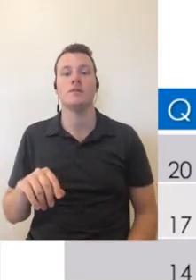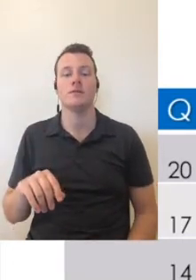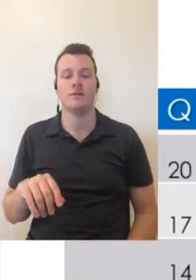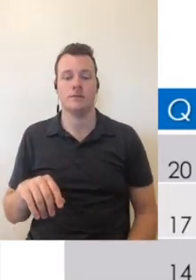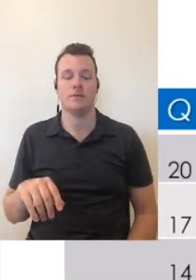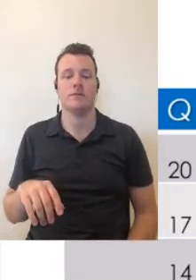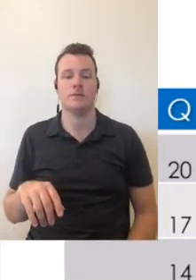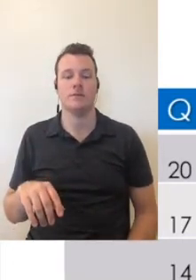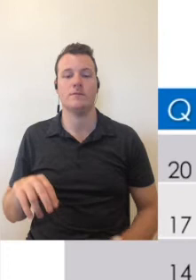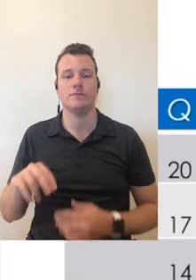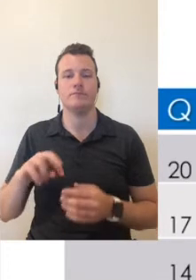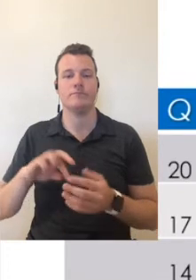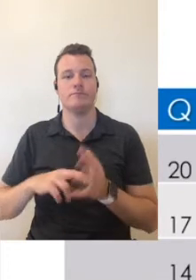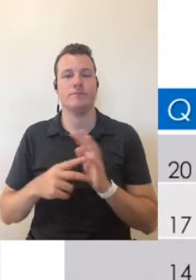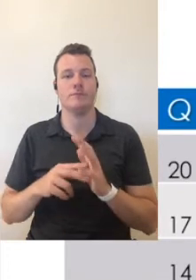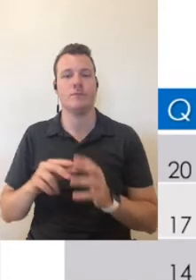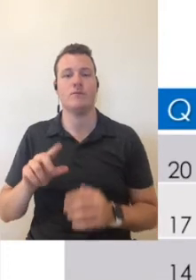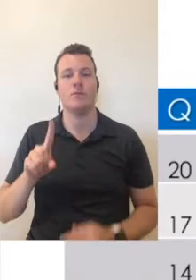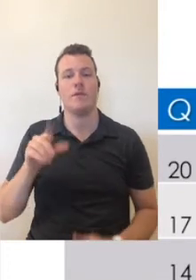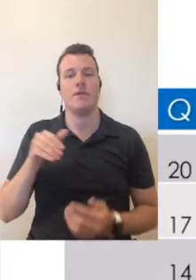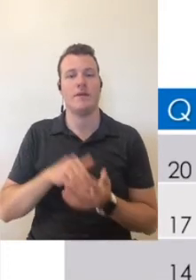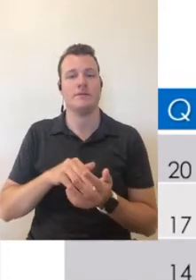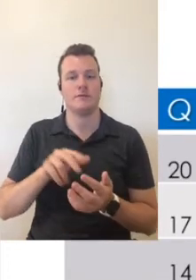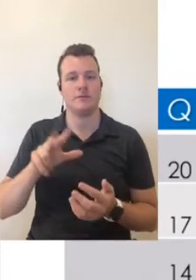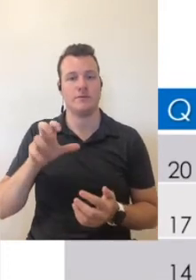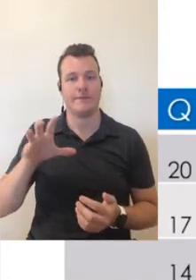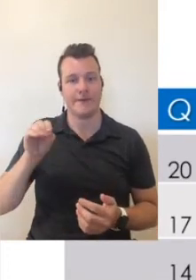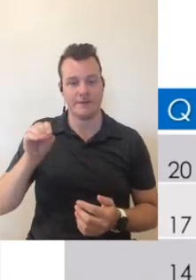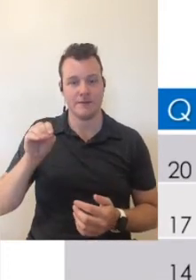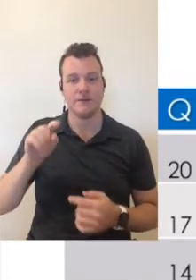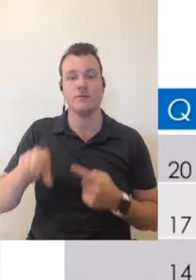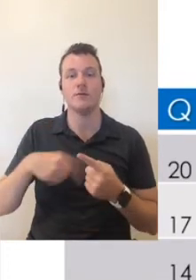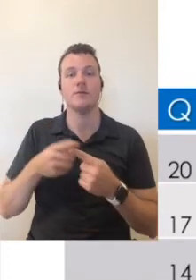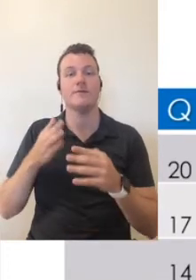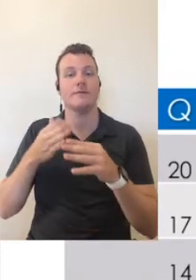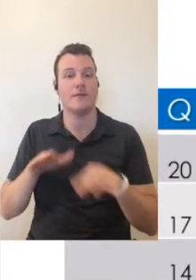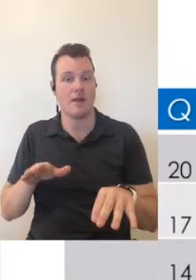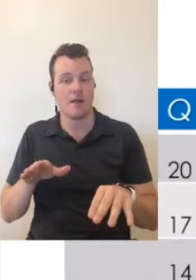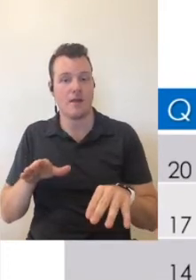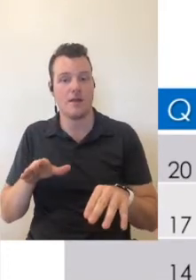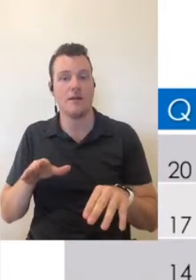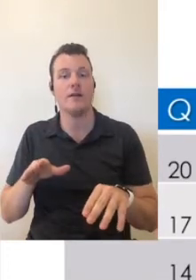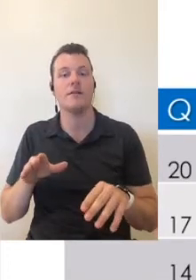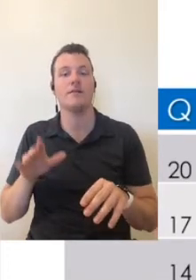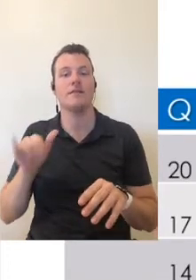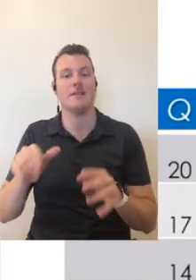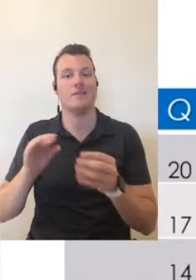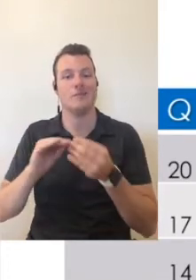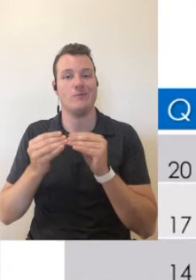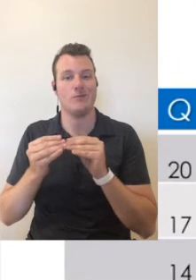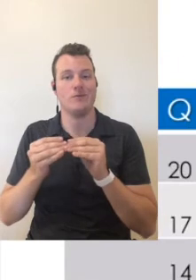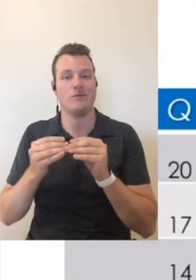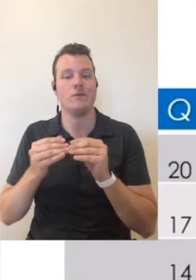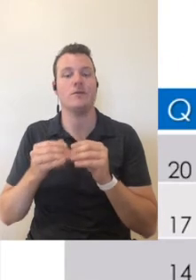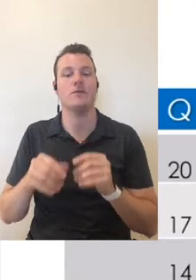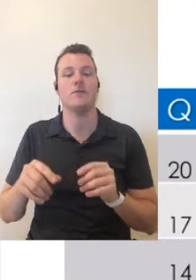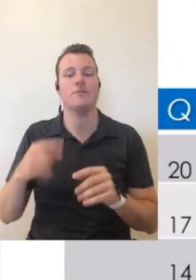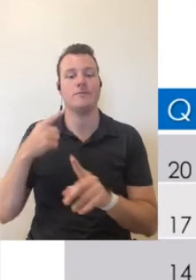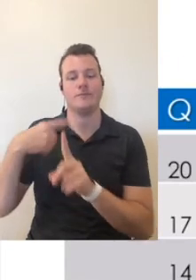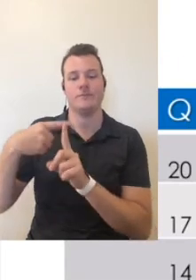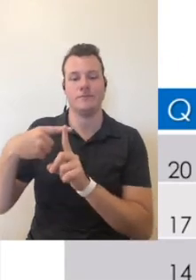1,000 plus 1,700 will give me 1,350. And when I make that division, I get a value of